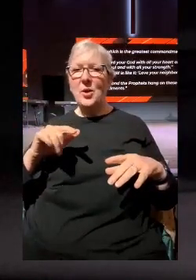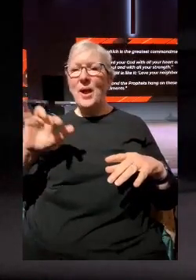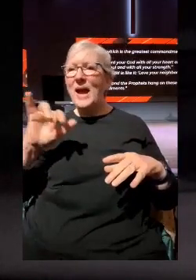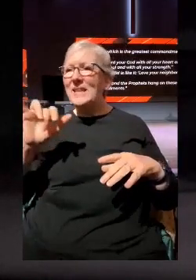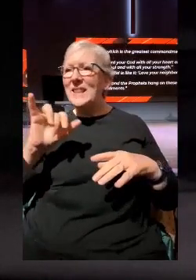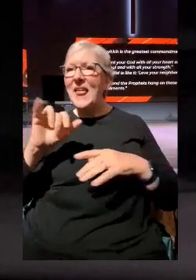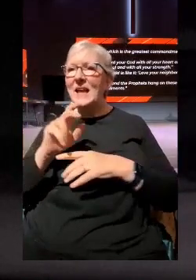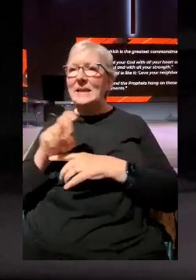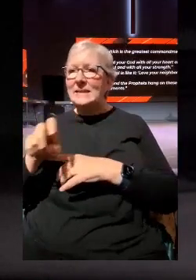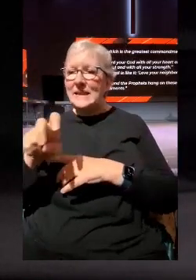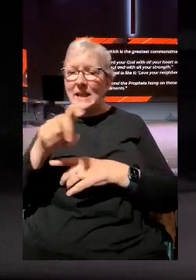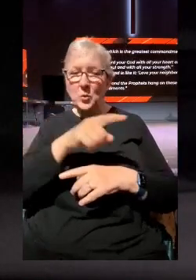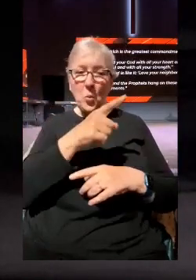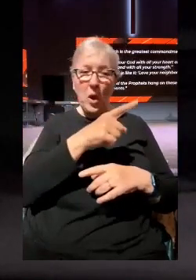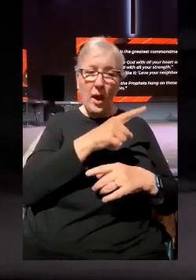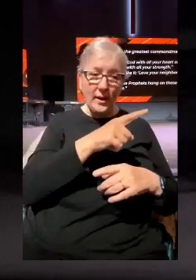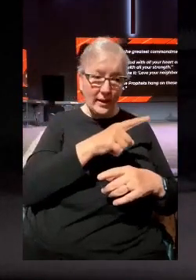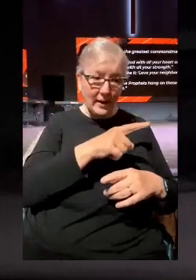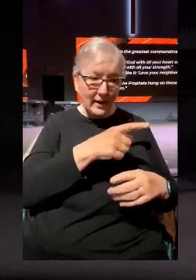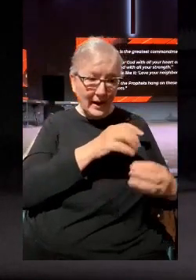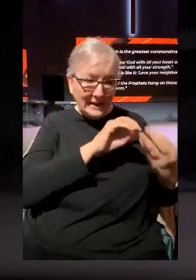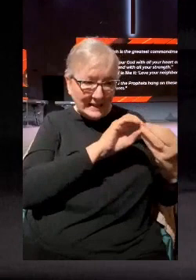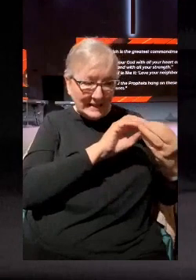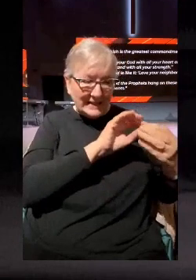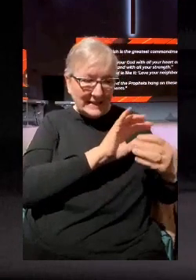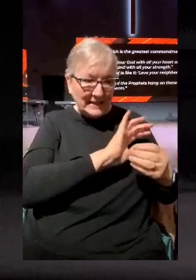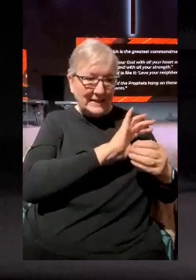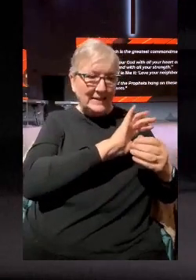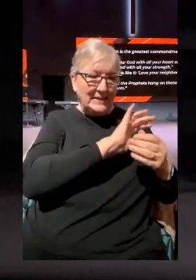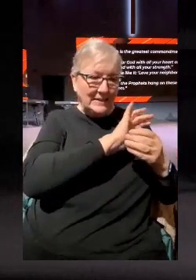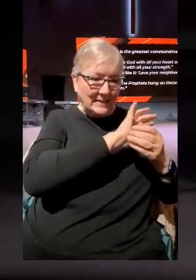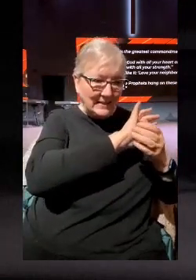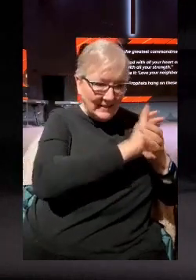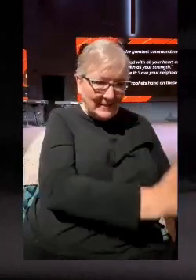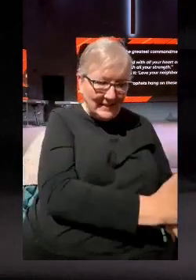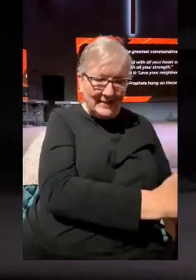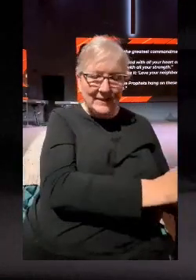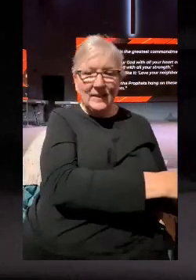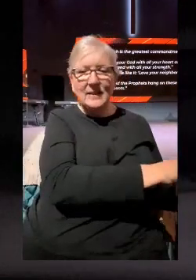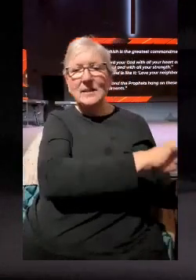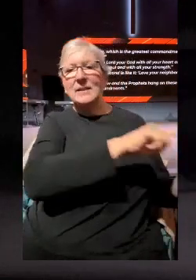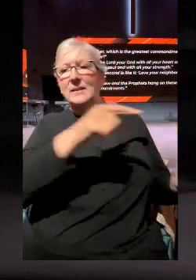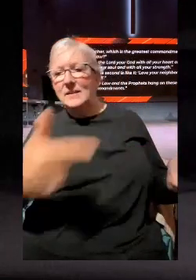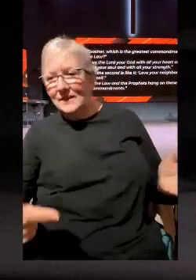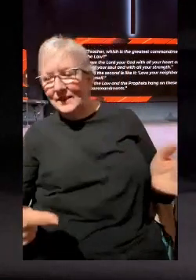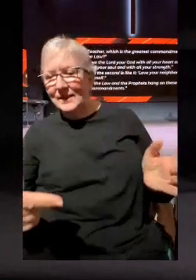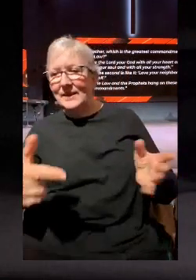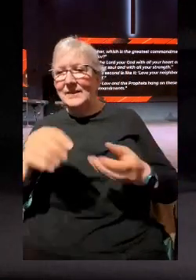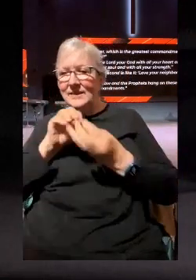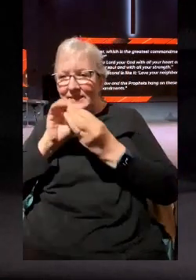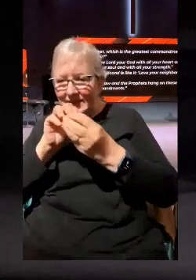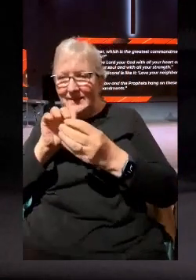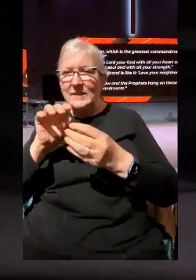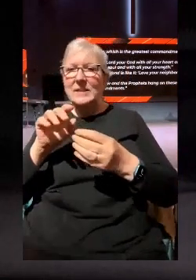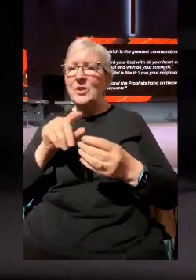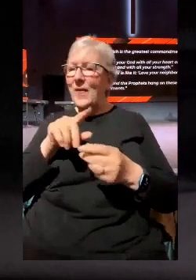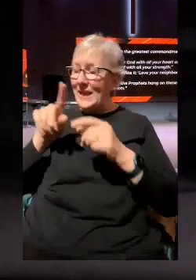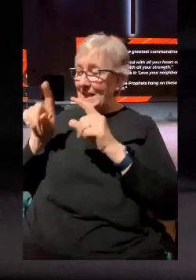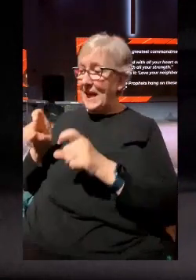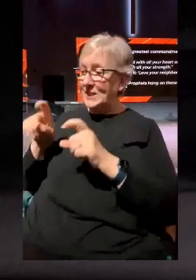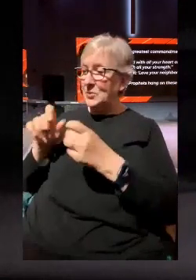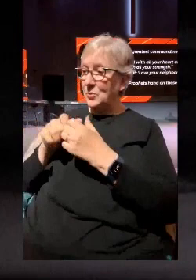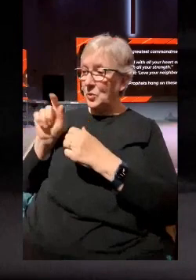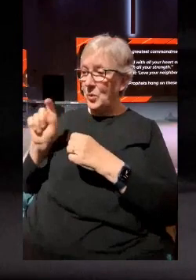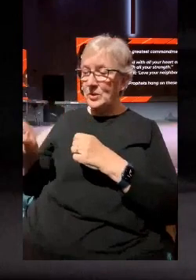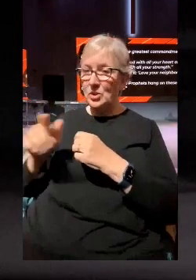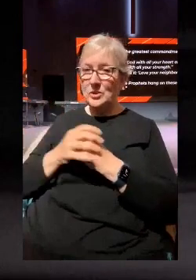right back at him. One of them, an expert in the law, tested him with this question. So let's just sit